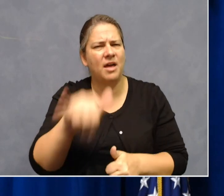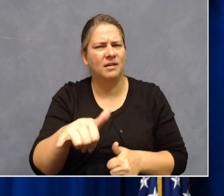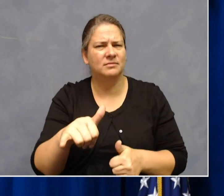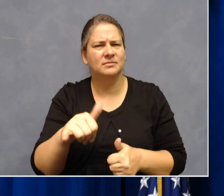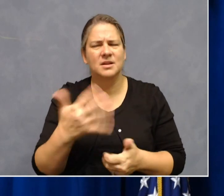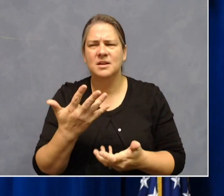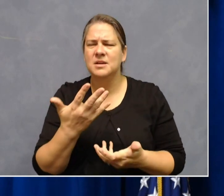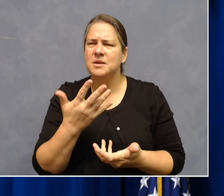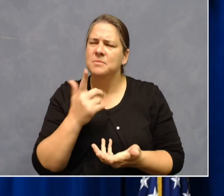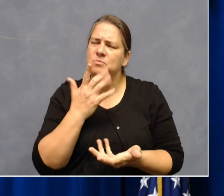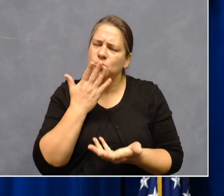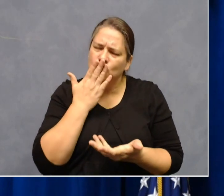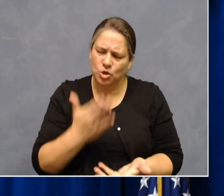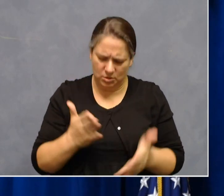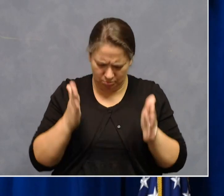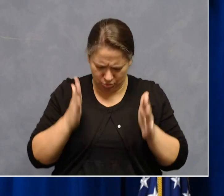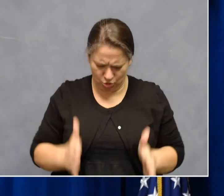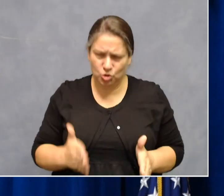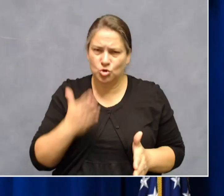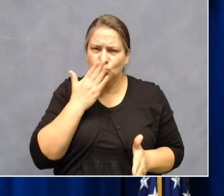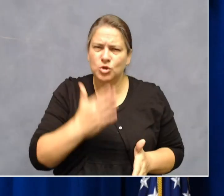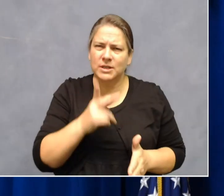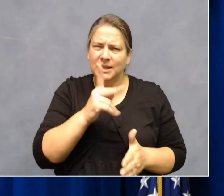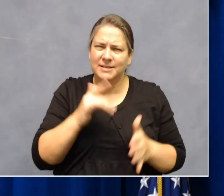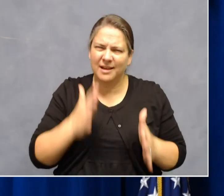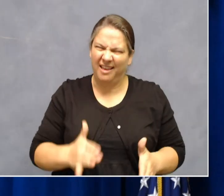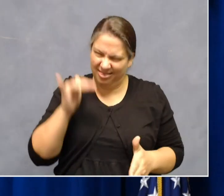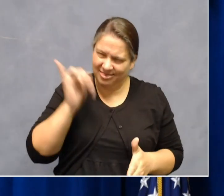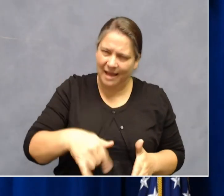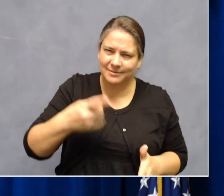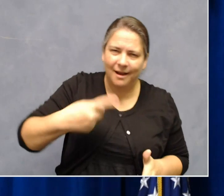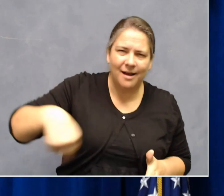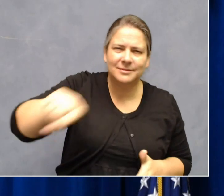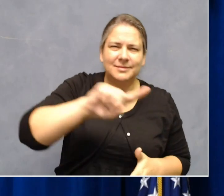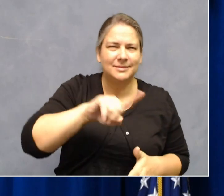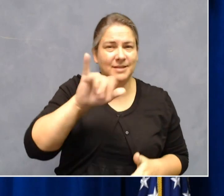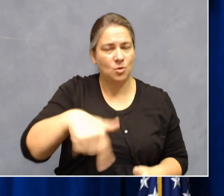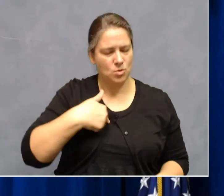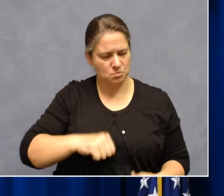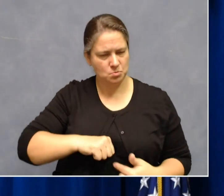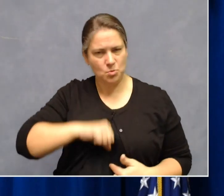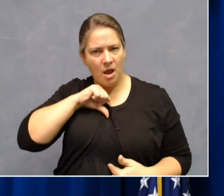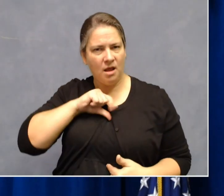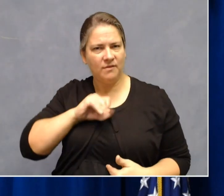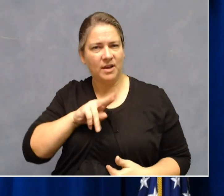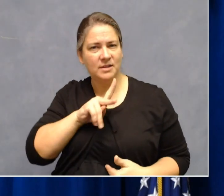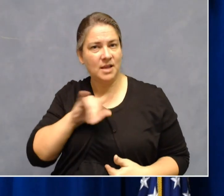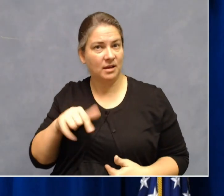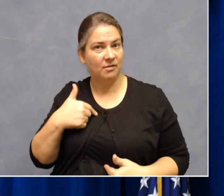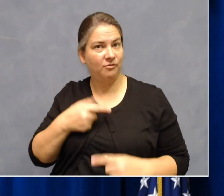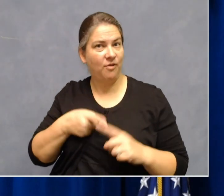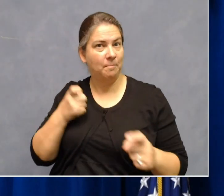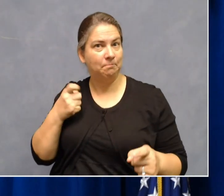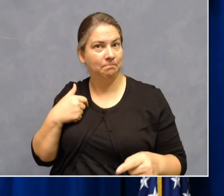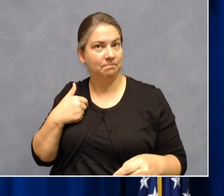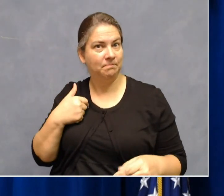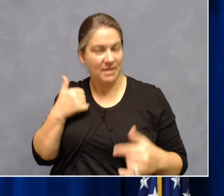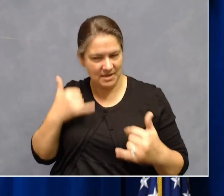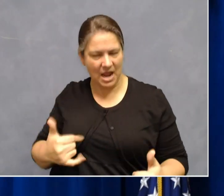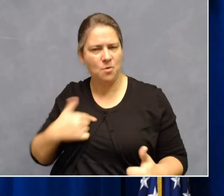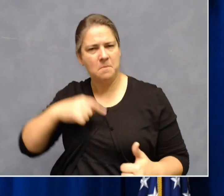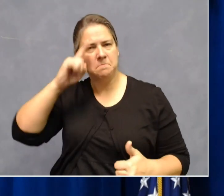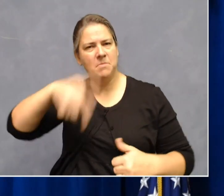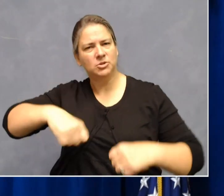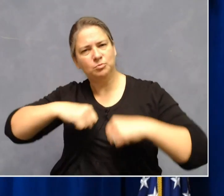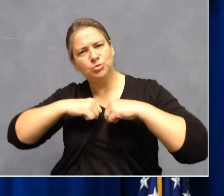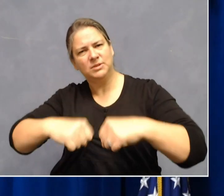good Kentuckians that I know we are. We take pride in where we're from. And now we got to step up and protect where we're from